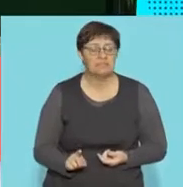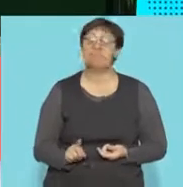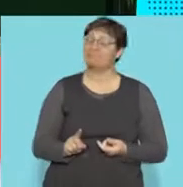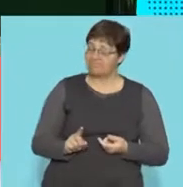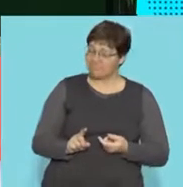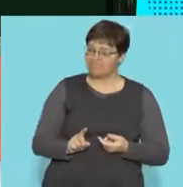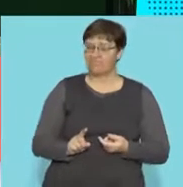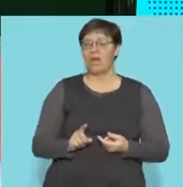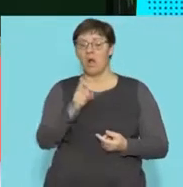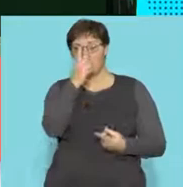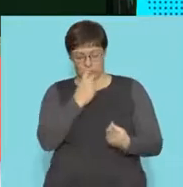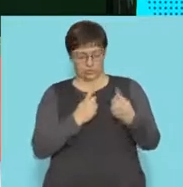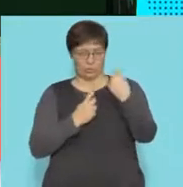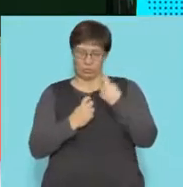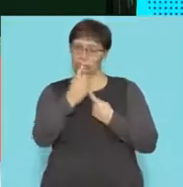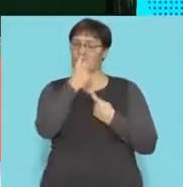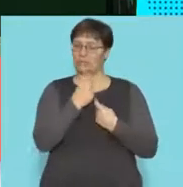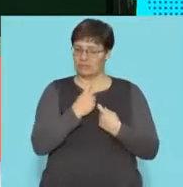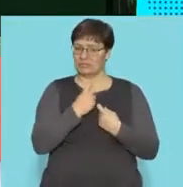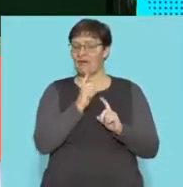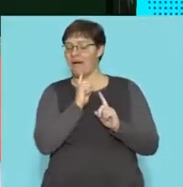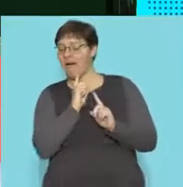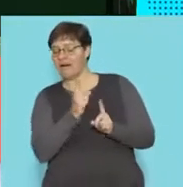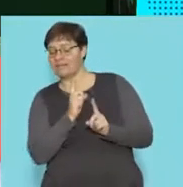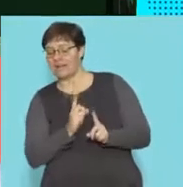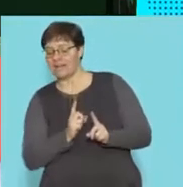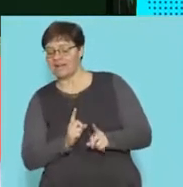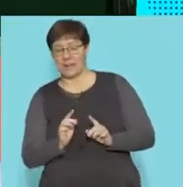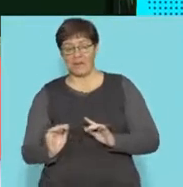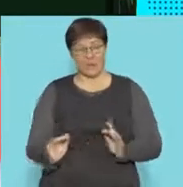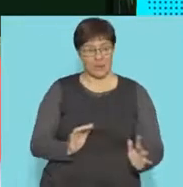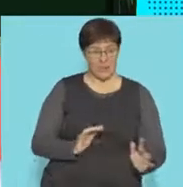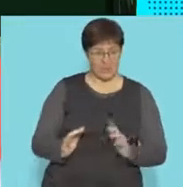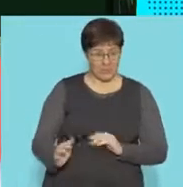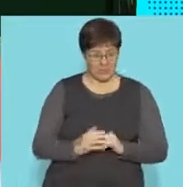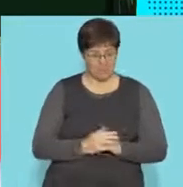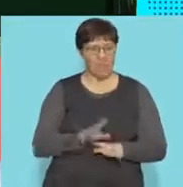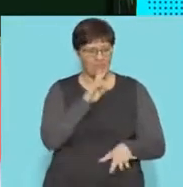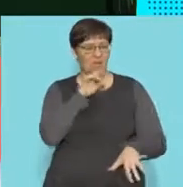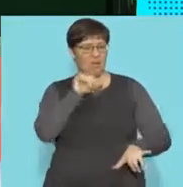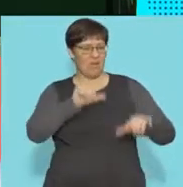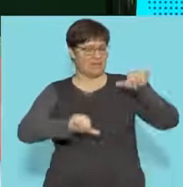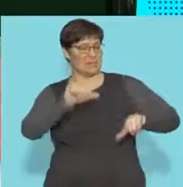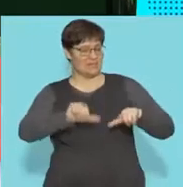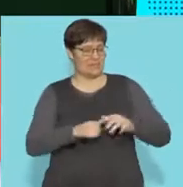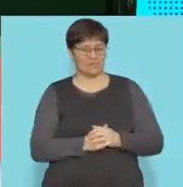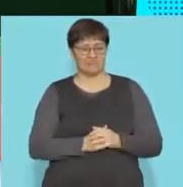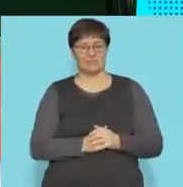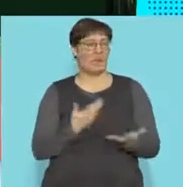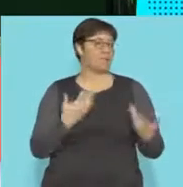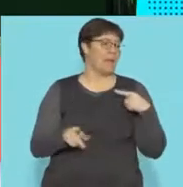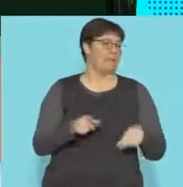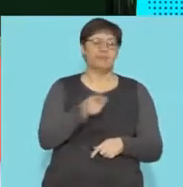we're going to look at different kinds of assessment items. You may be